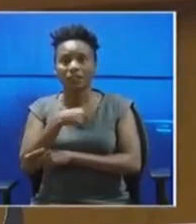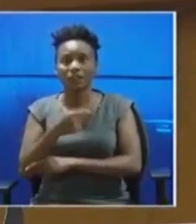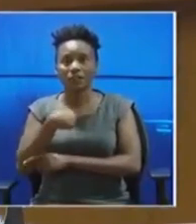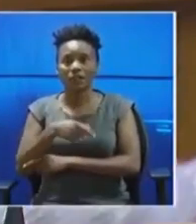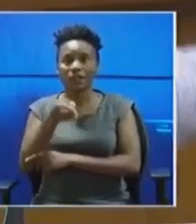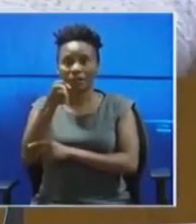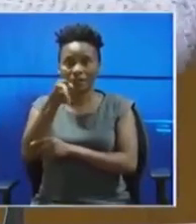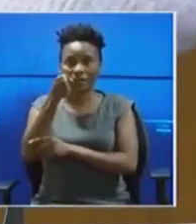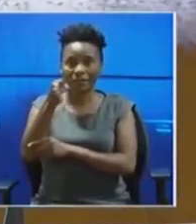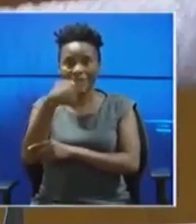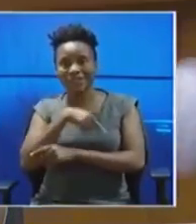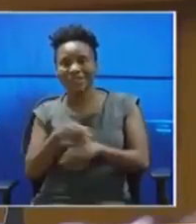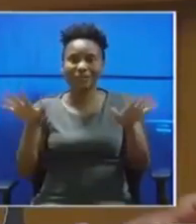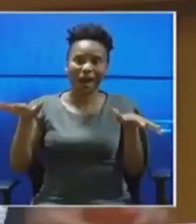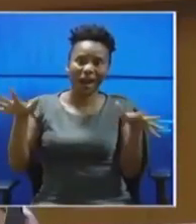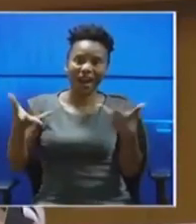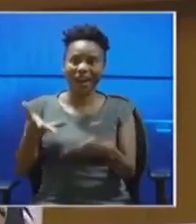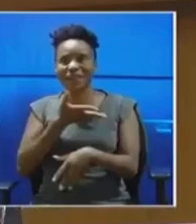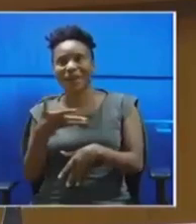Sisofia, where